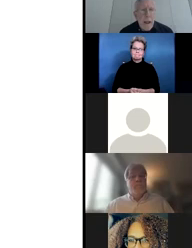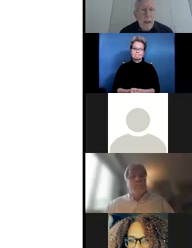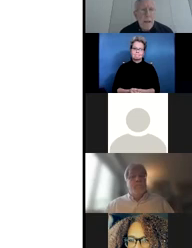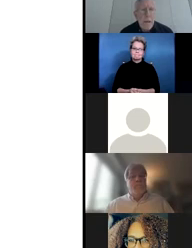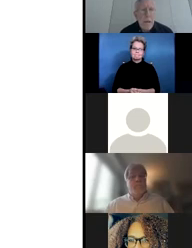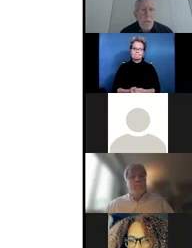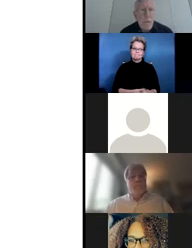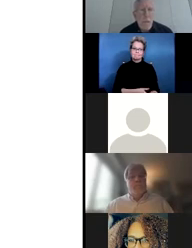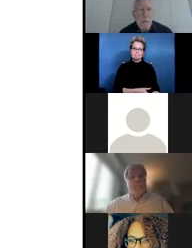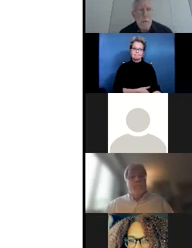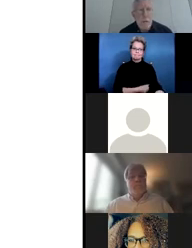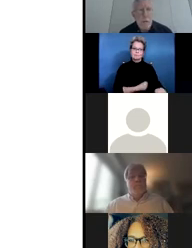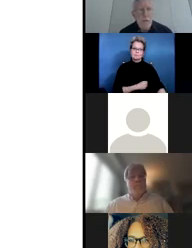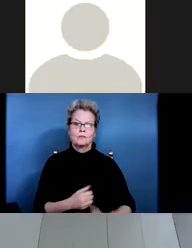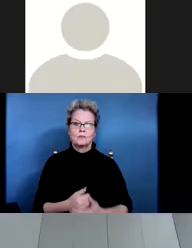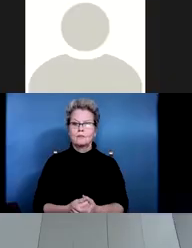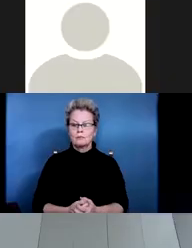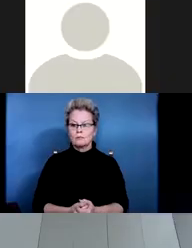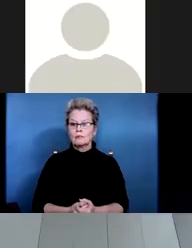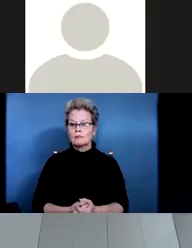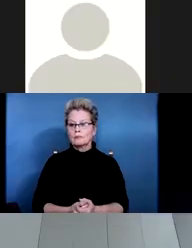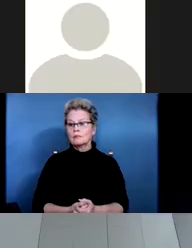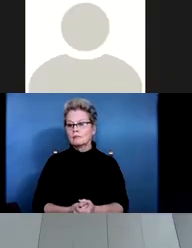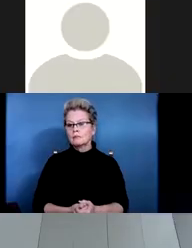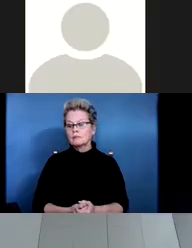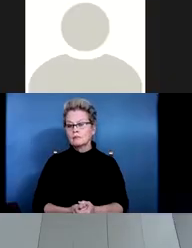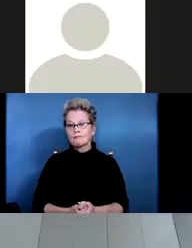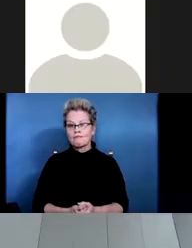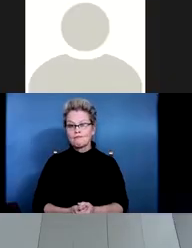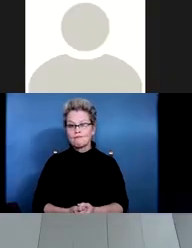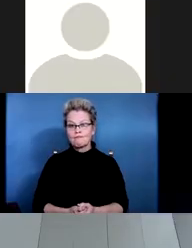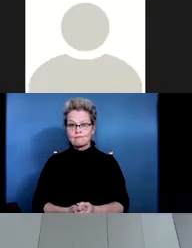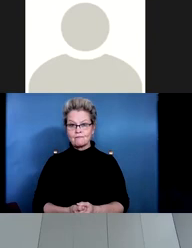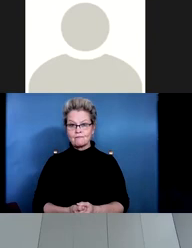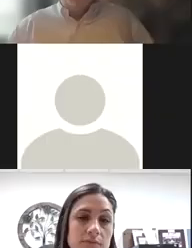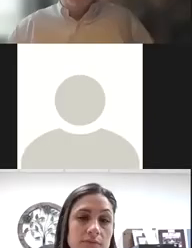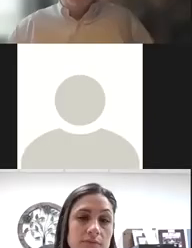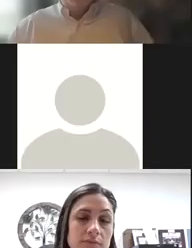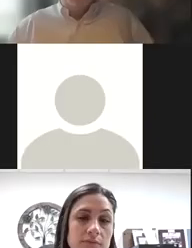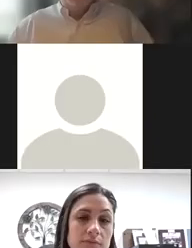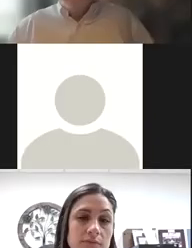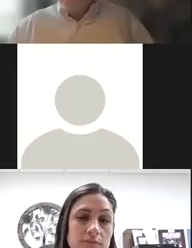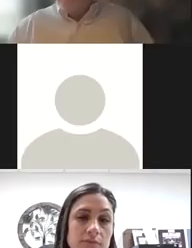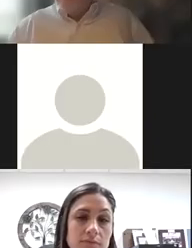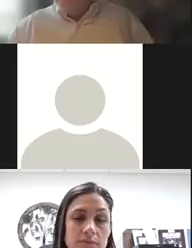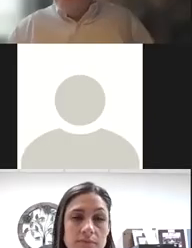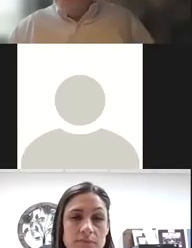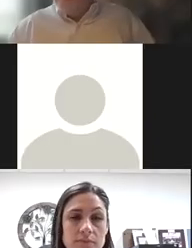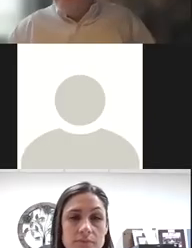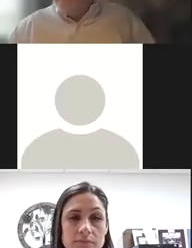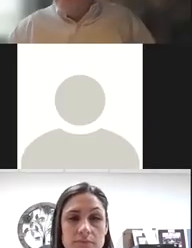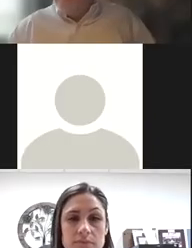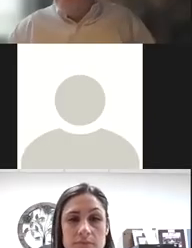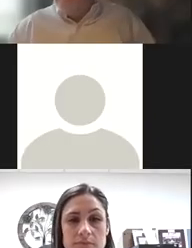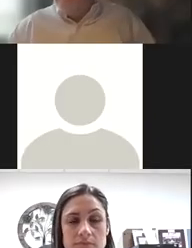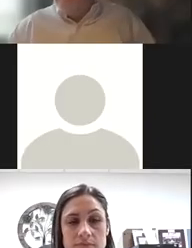And one of the reasons for vocational resource facilitation amongst people with